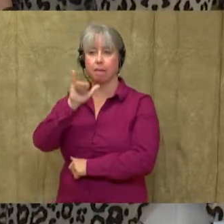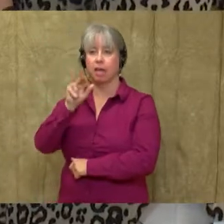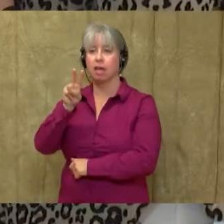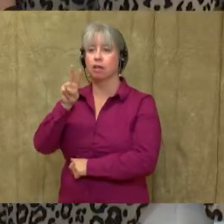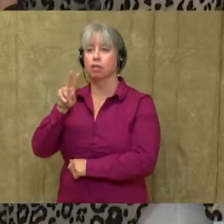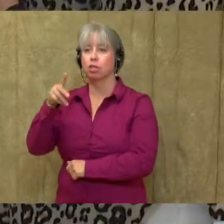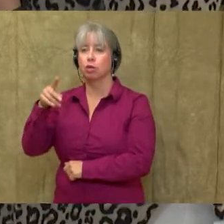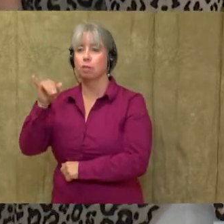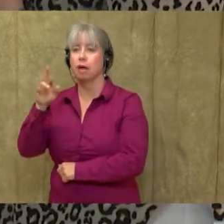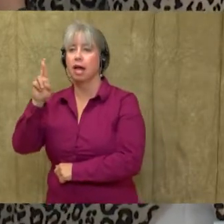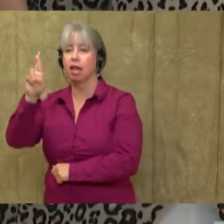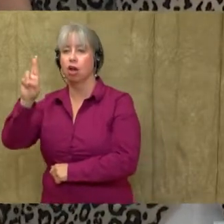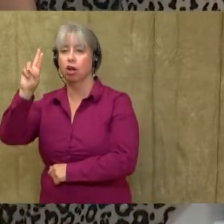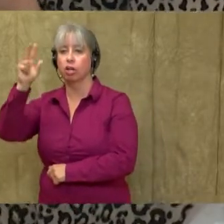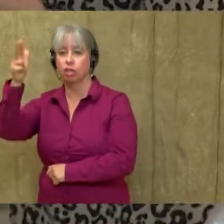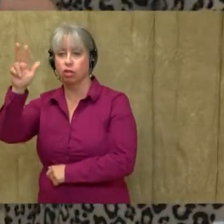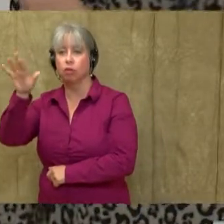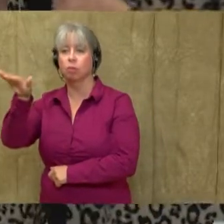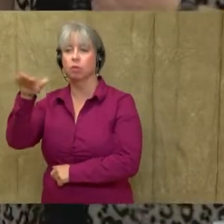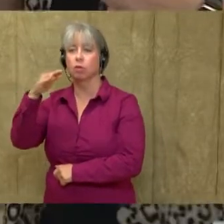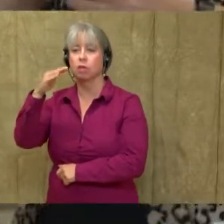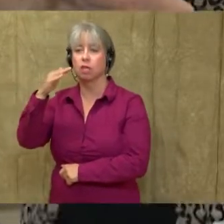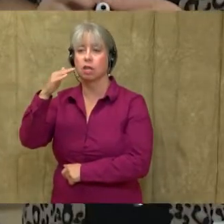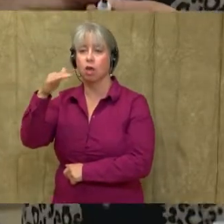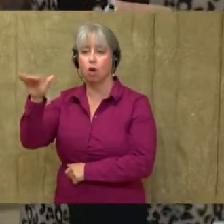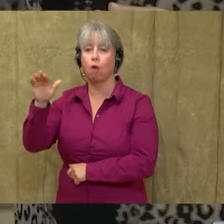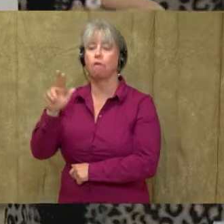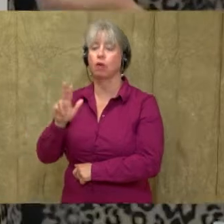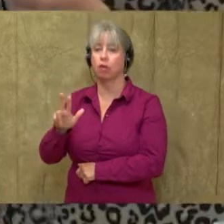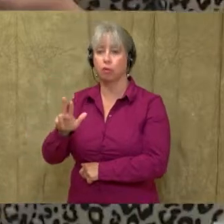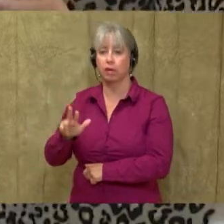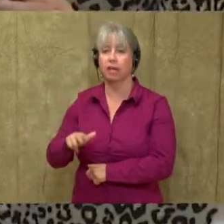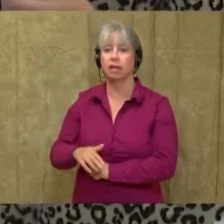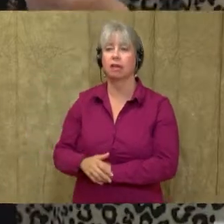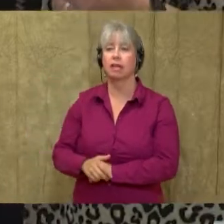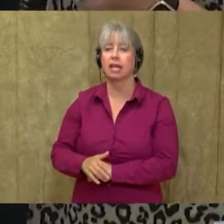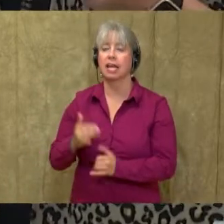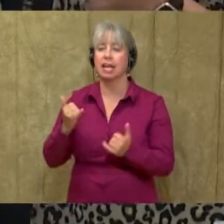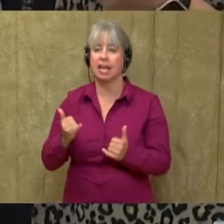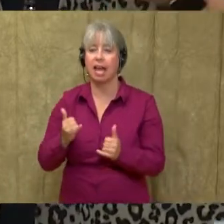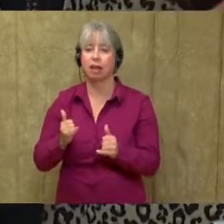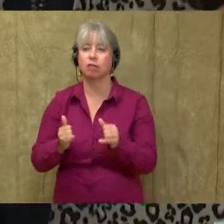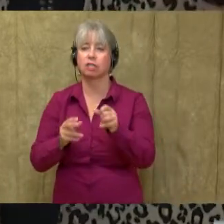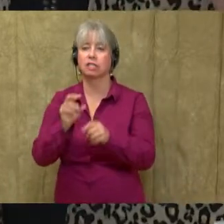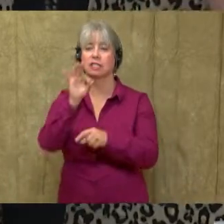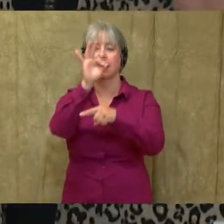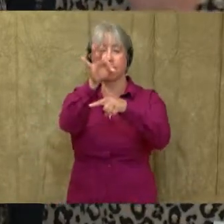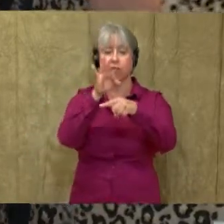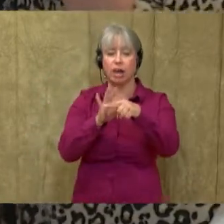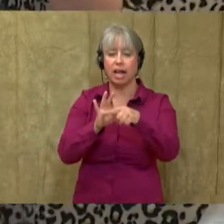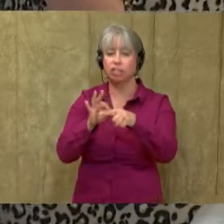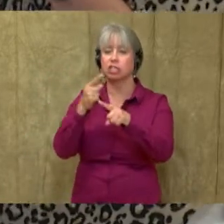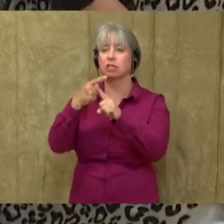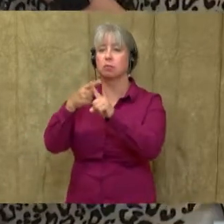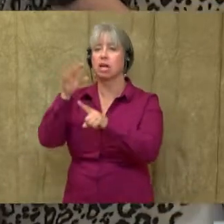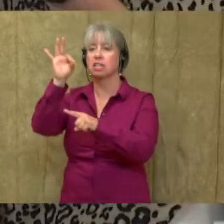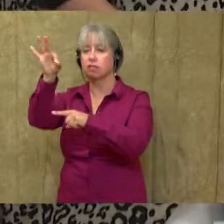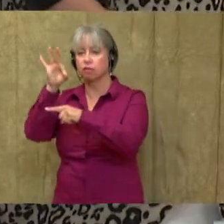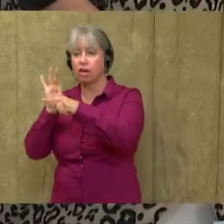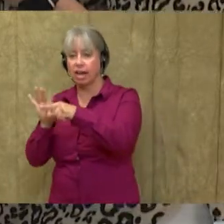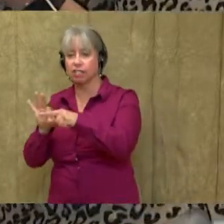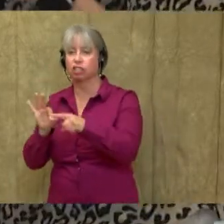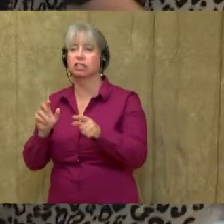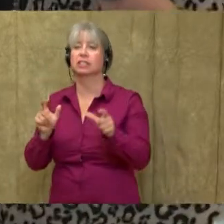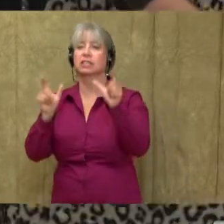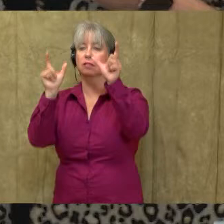pi r cubed over 3. And now you see 2 fractions, okay? They